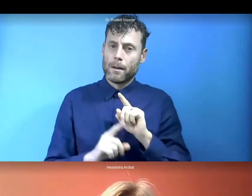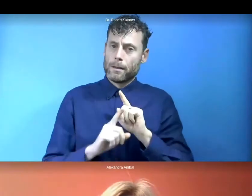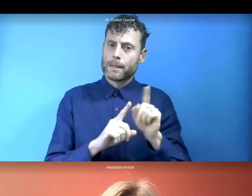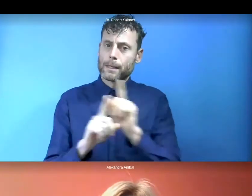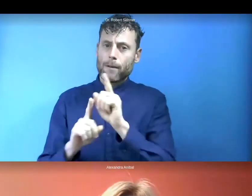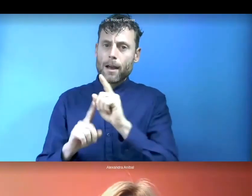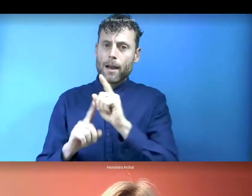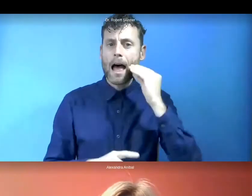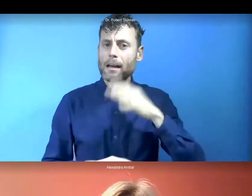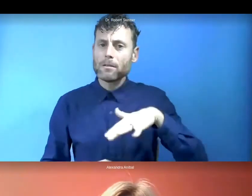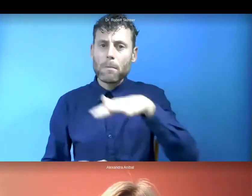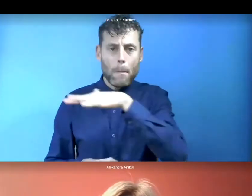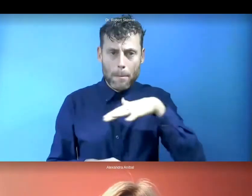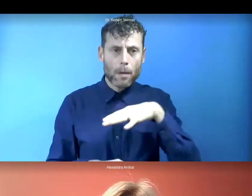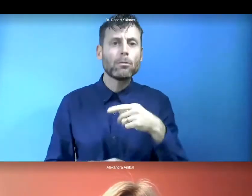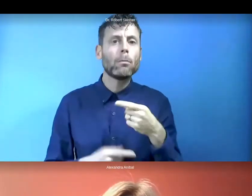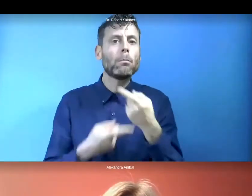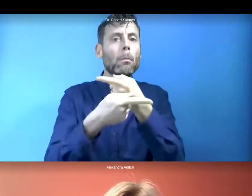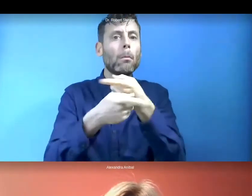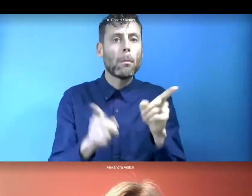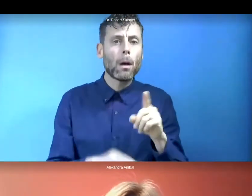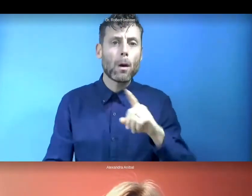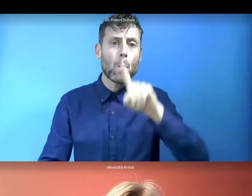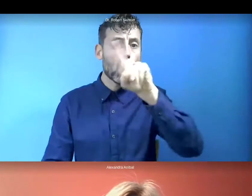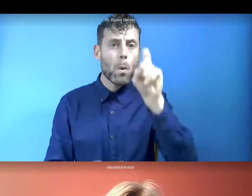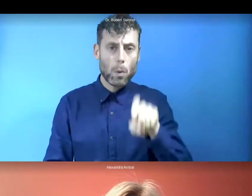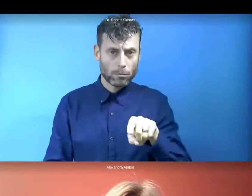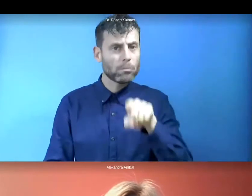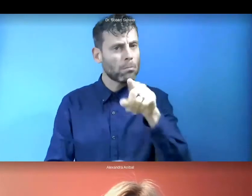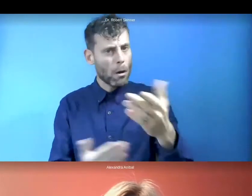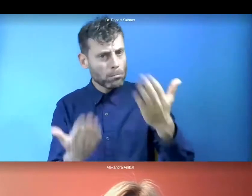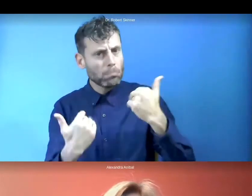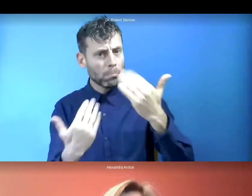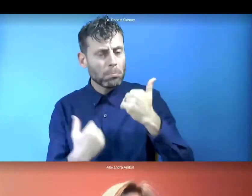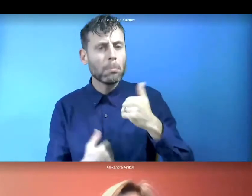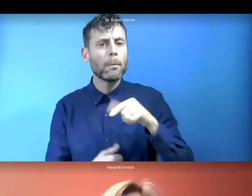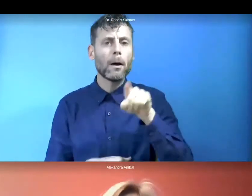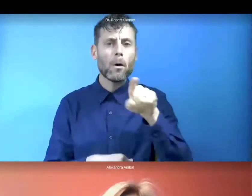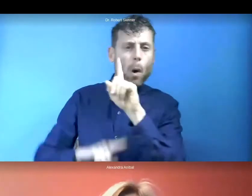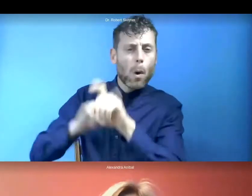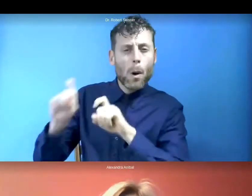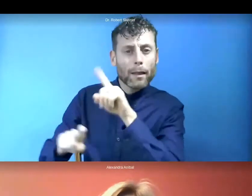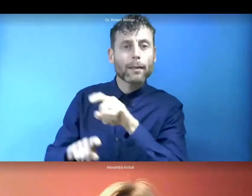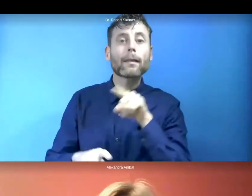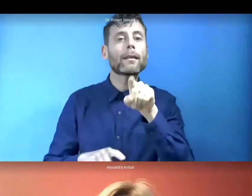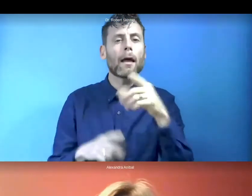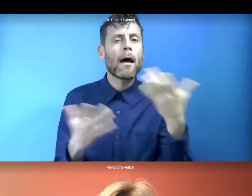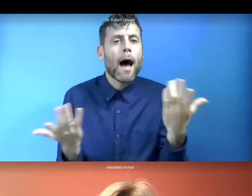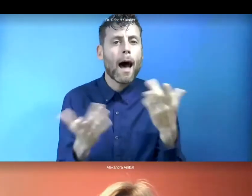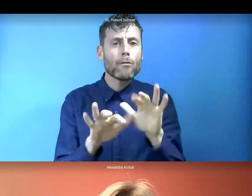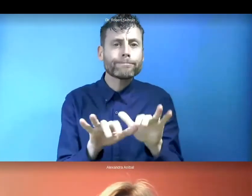questions, please, you can directly type them into the chat